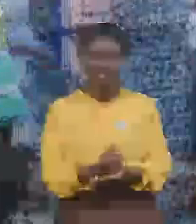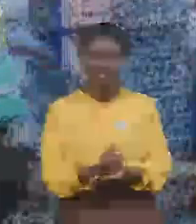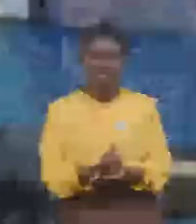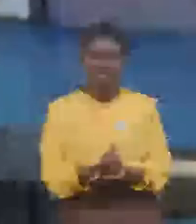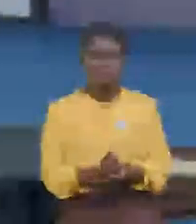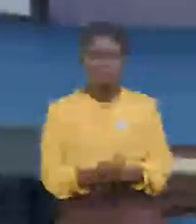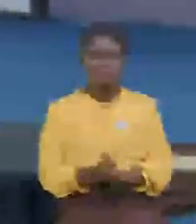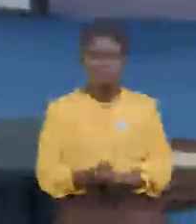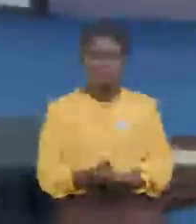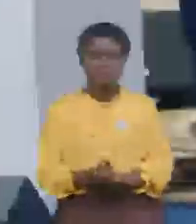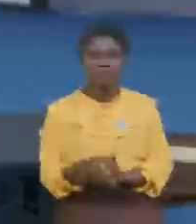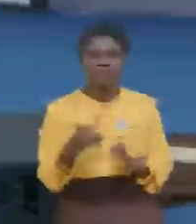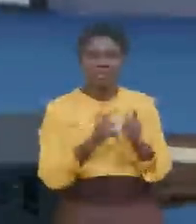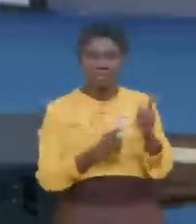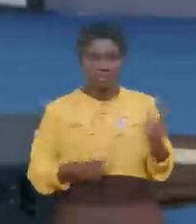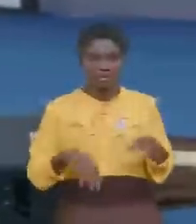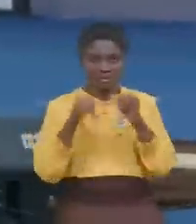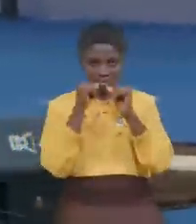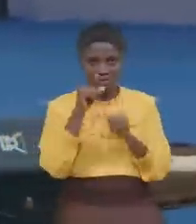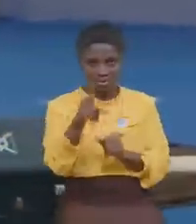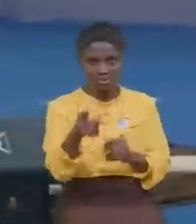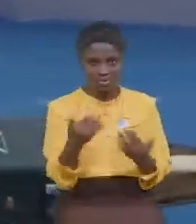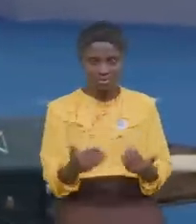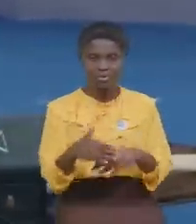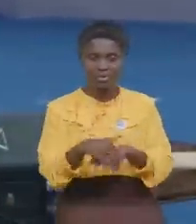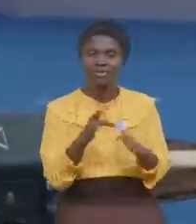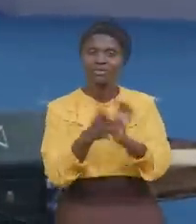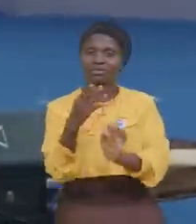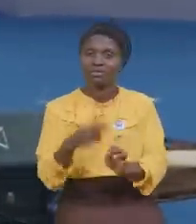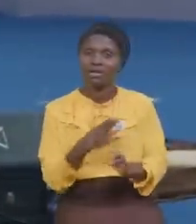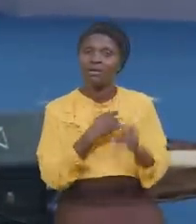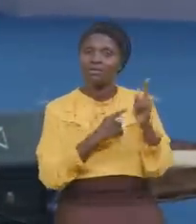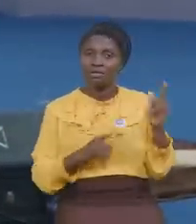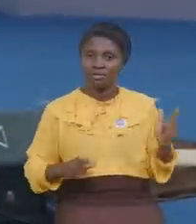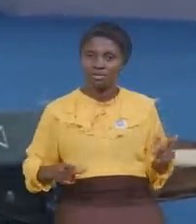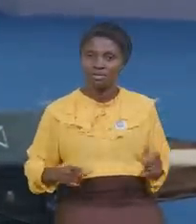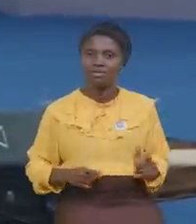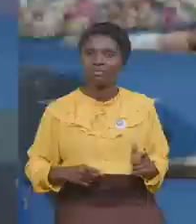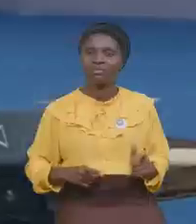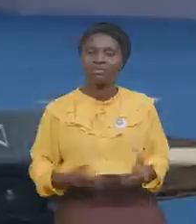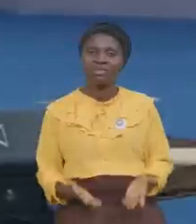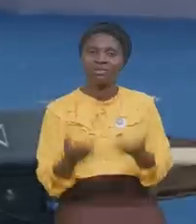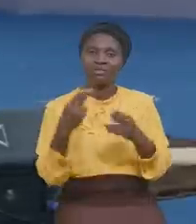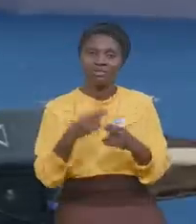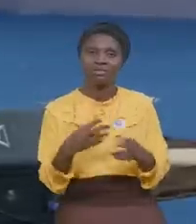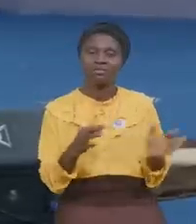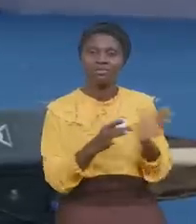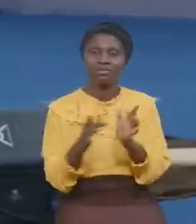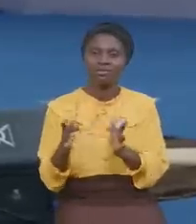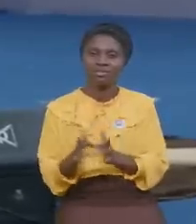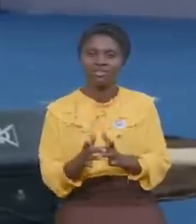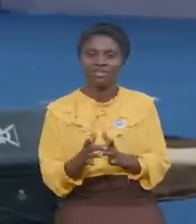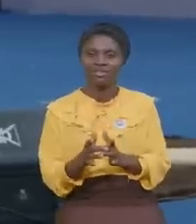The Lord bless you tonight. And the Lord lift the name of Jesus, our Savior,